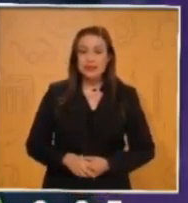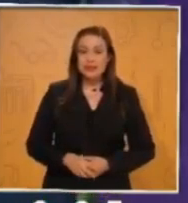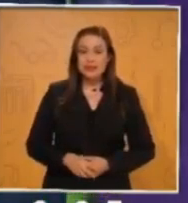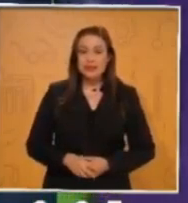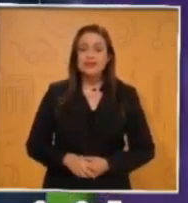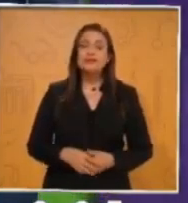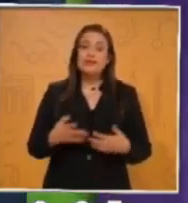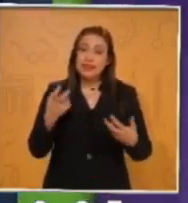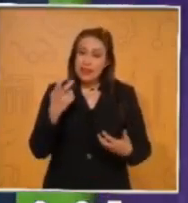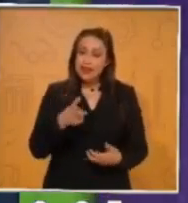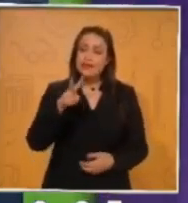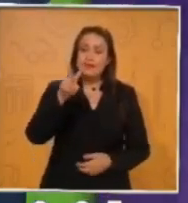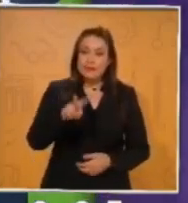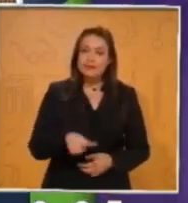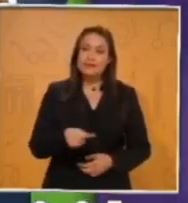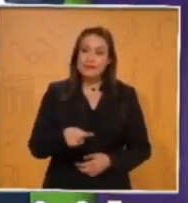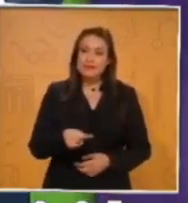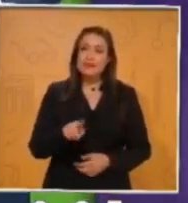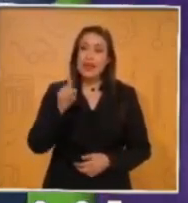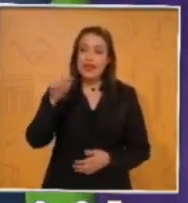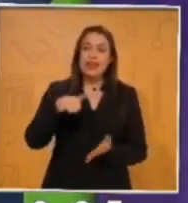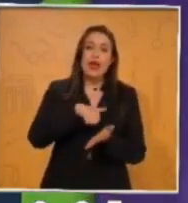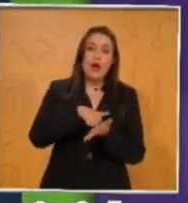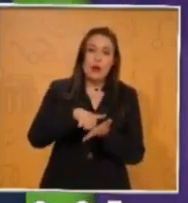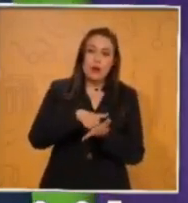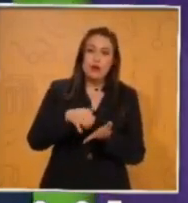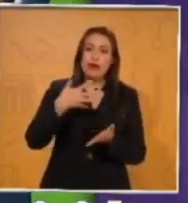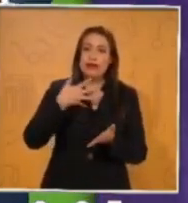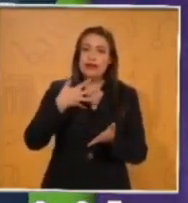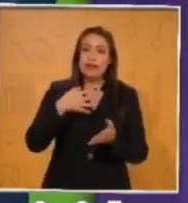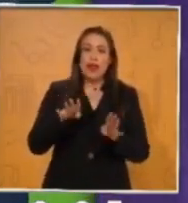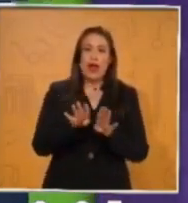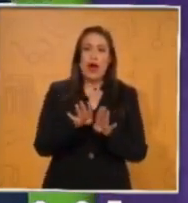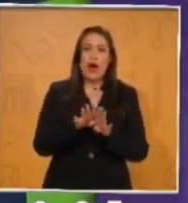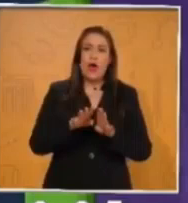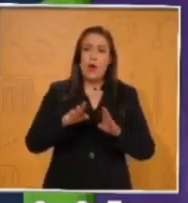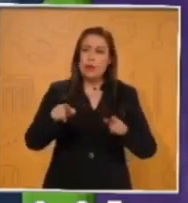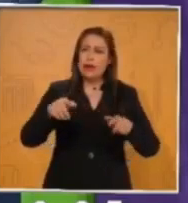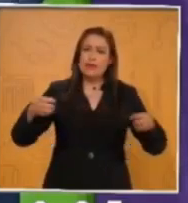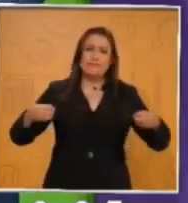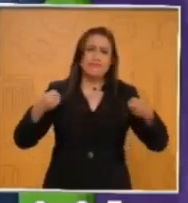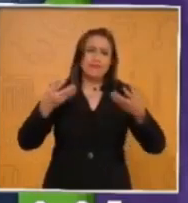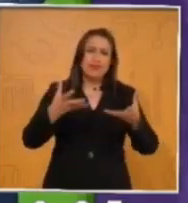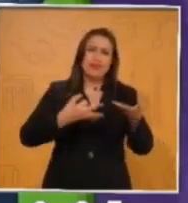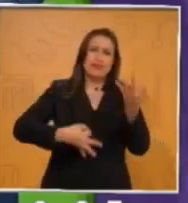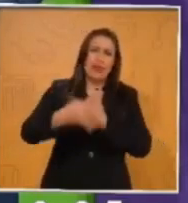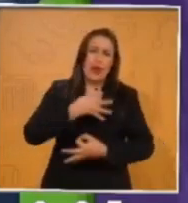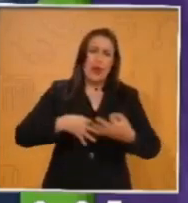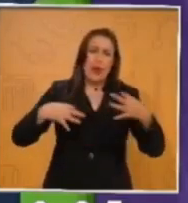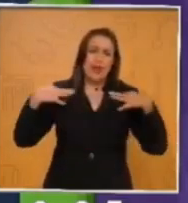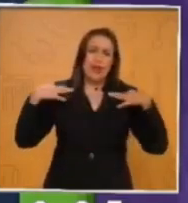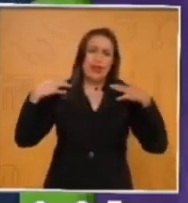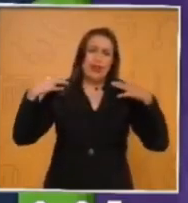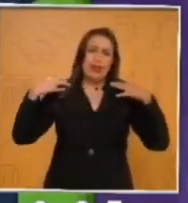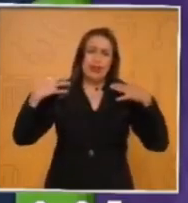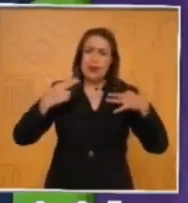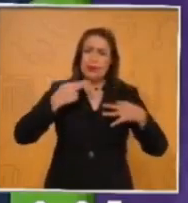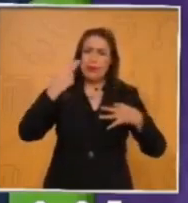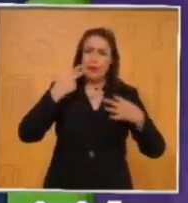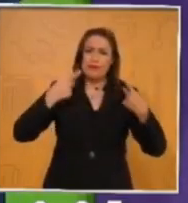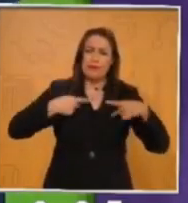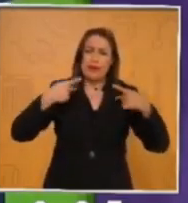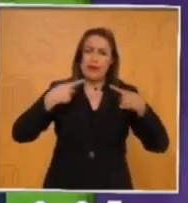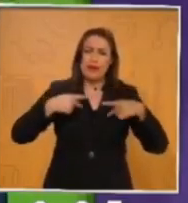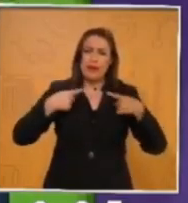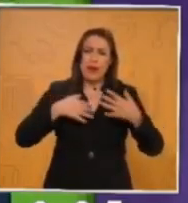This is true. New York, it's like the capital of fashion. If you want to use